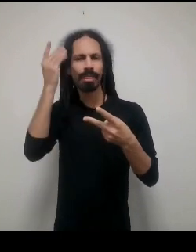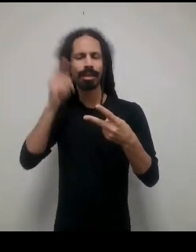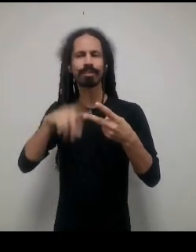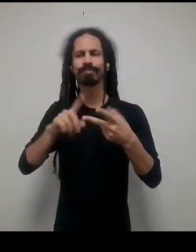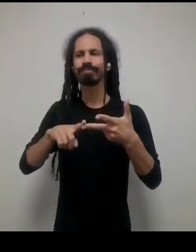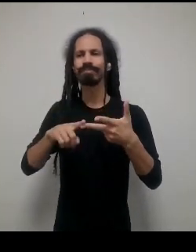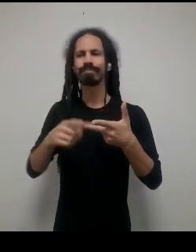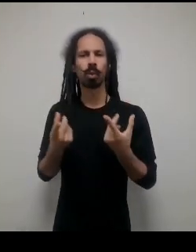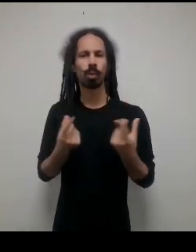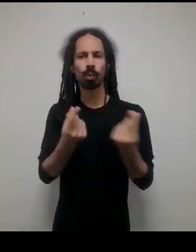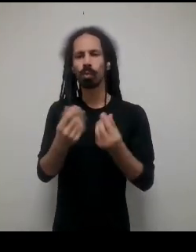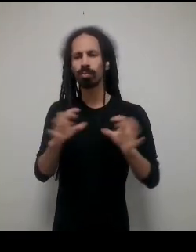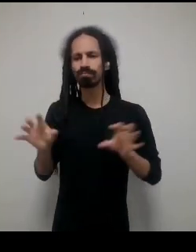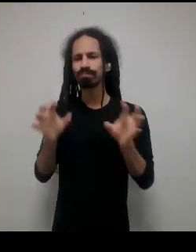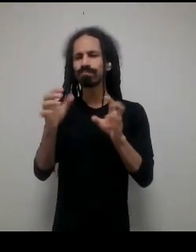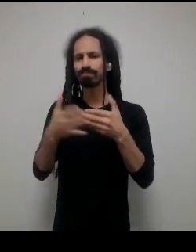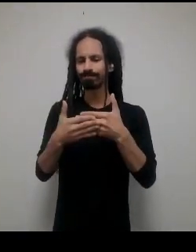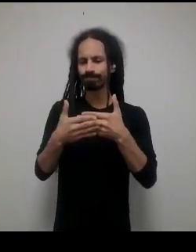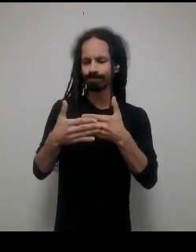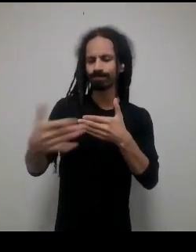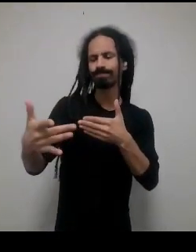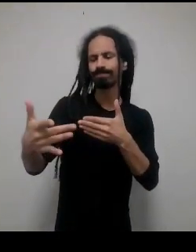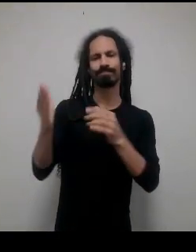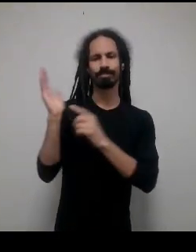your presentation?